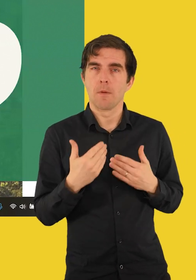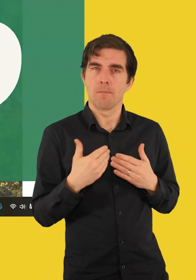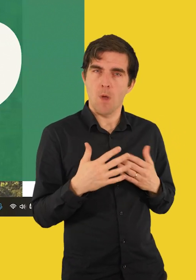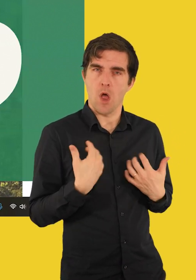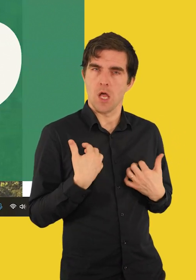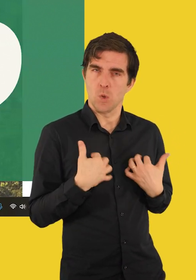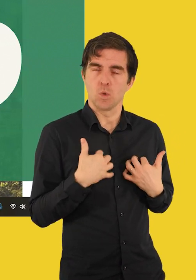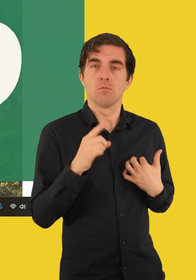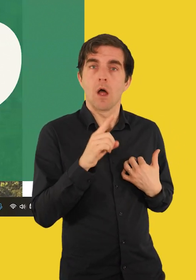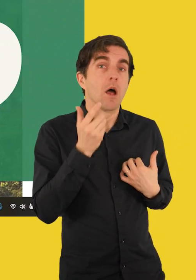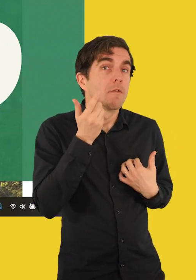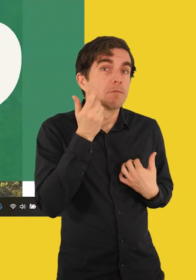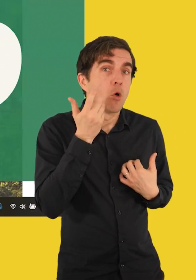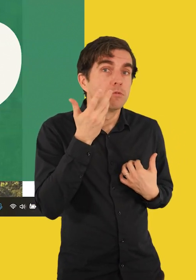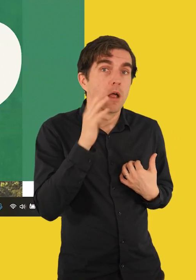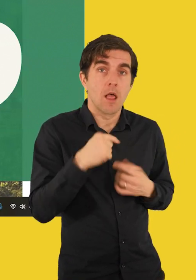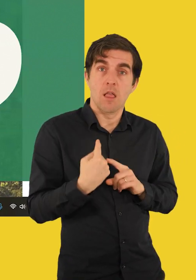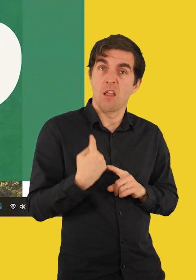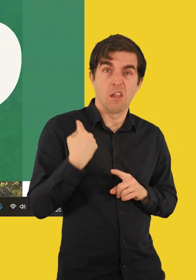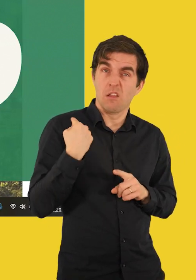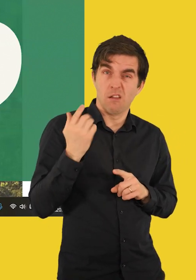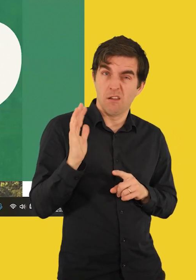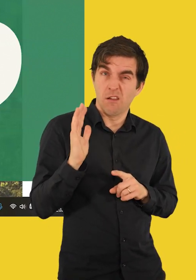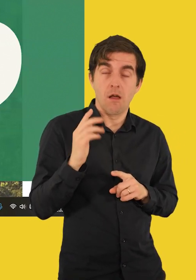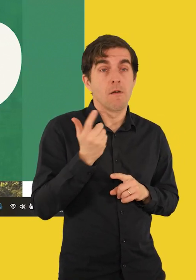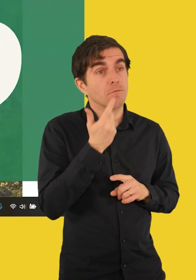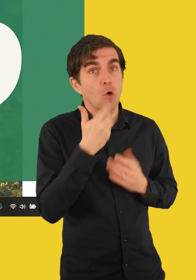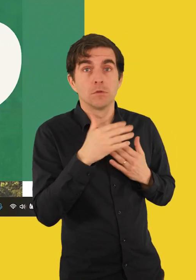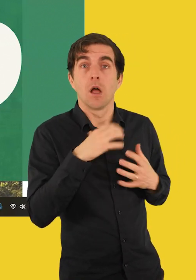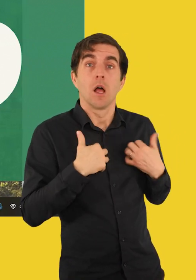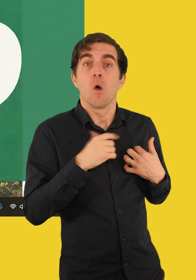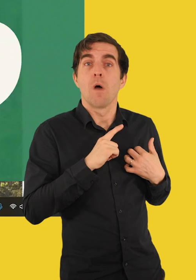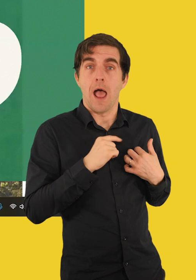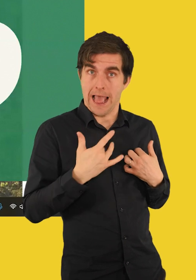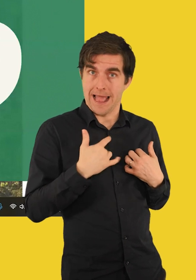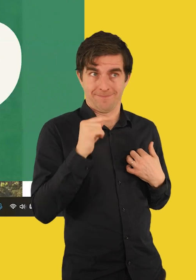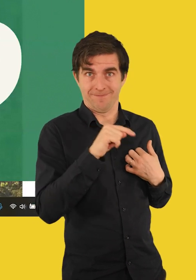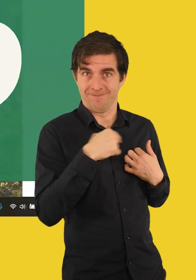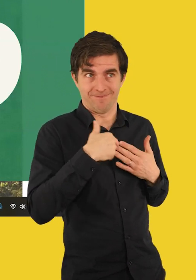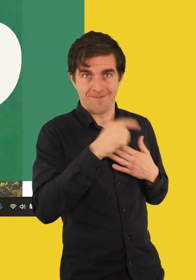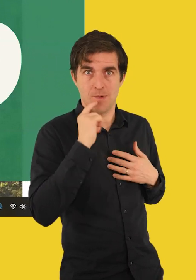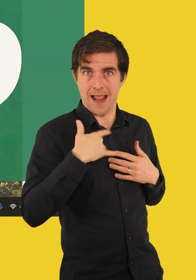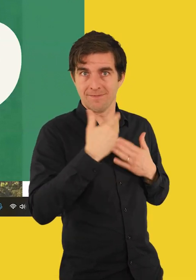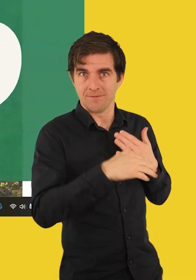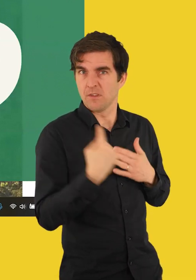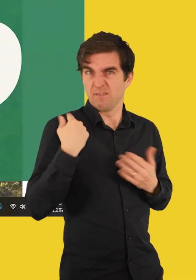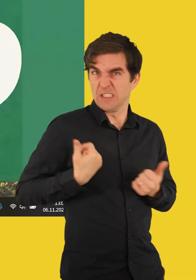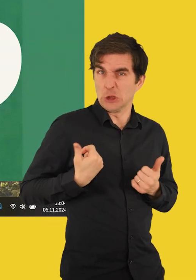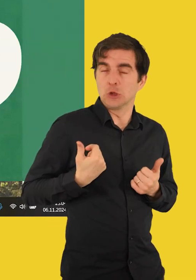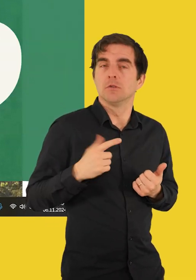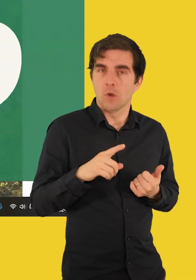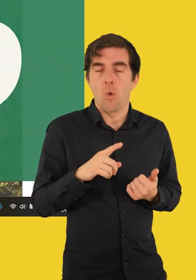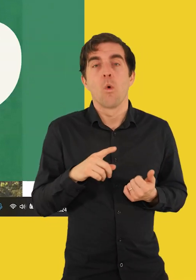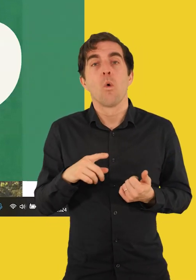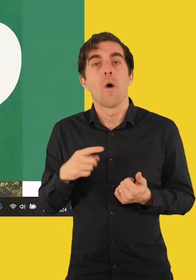more interested in the future than in the past, because the future is where I intend to live." And so in this spirit,